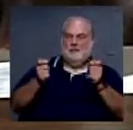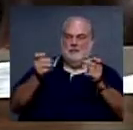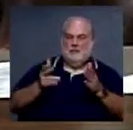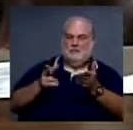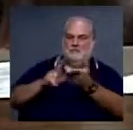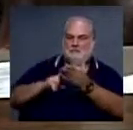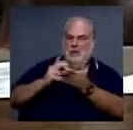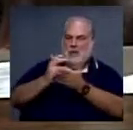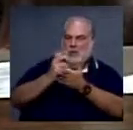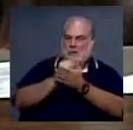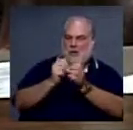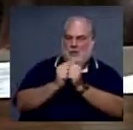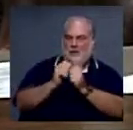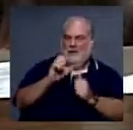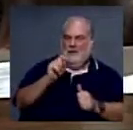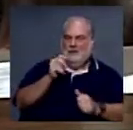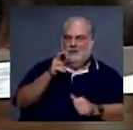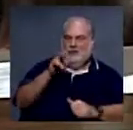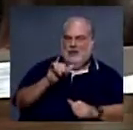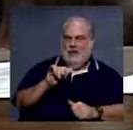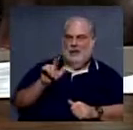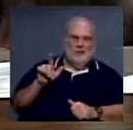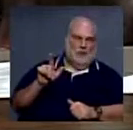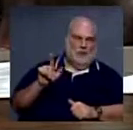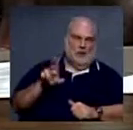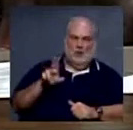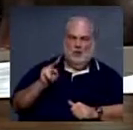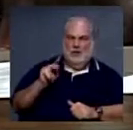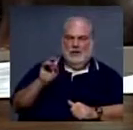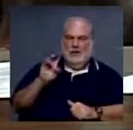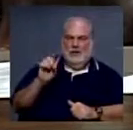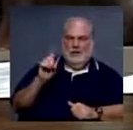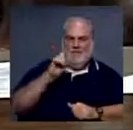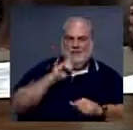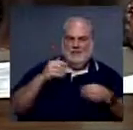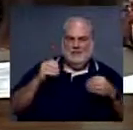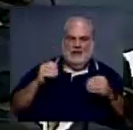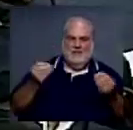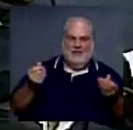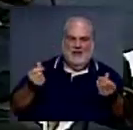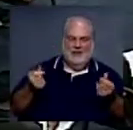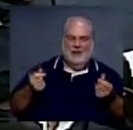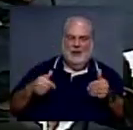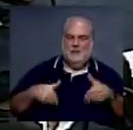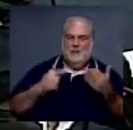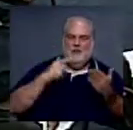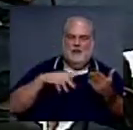enter into a contract with Century 21 United for real estate services and for the purposes.